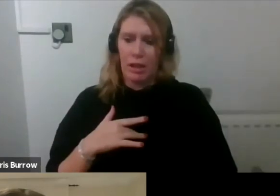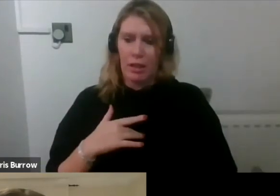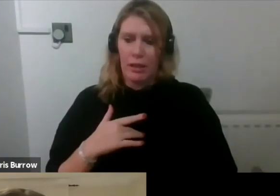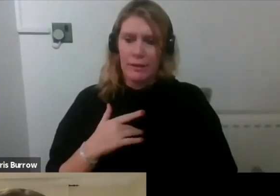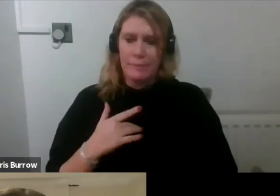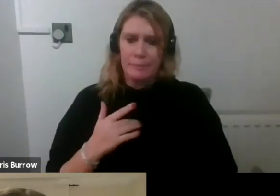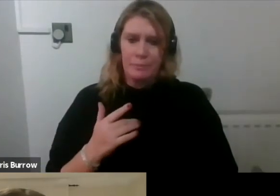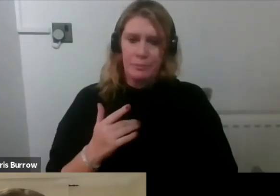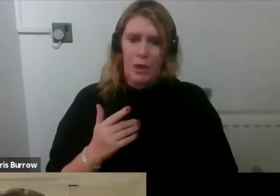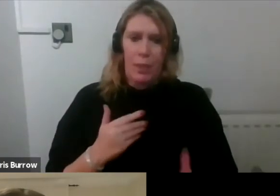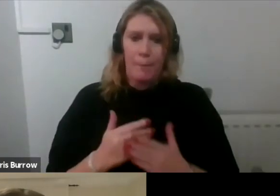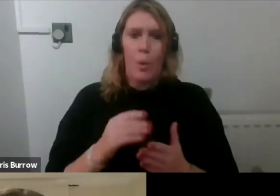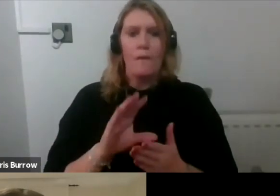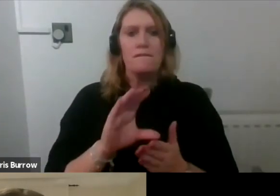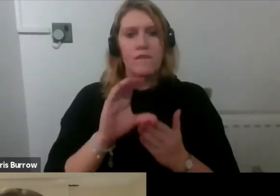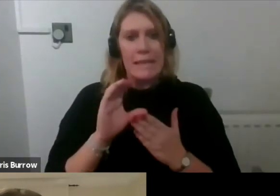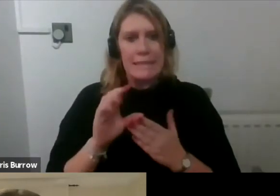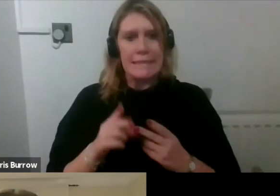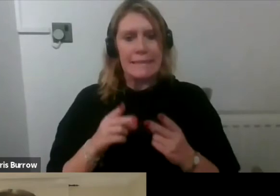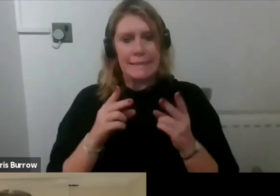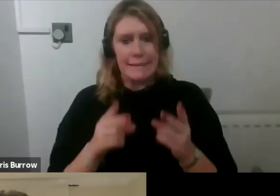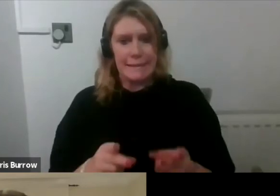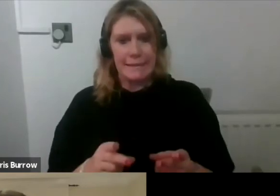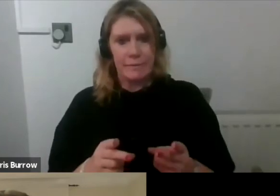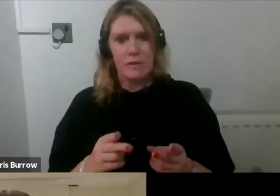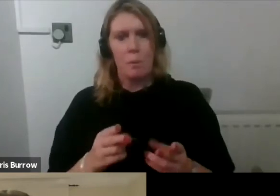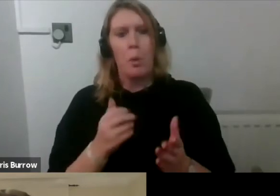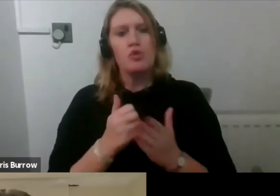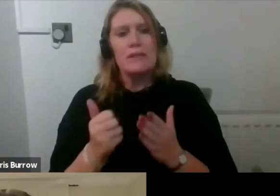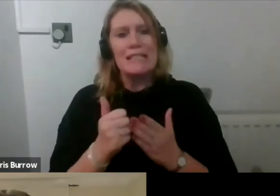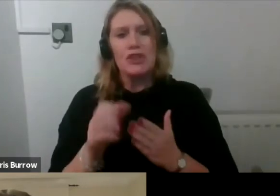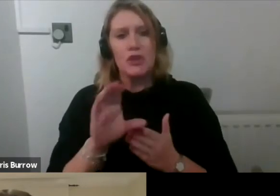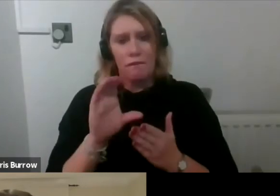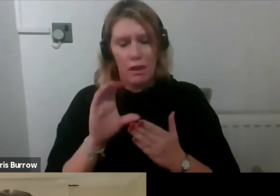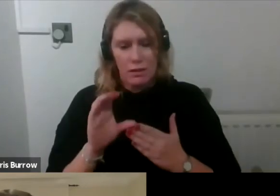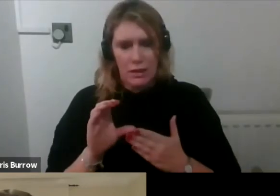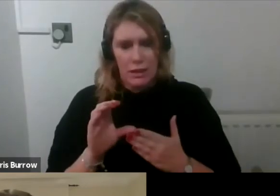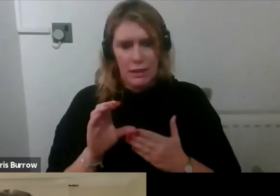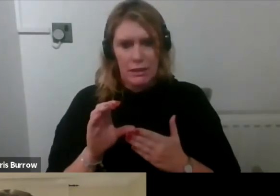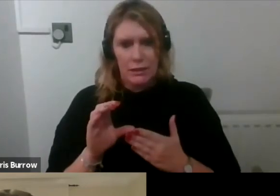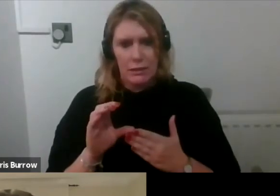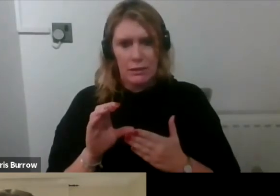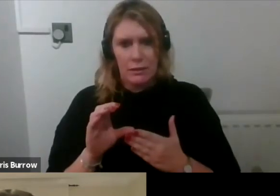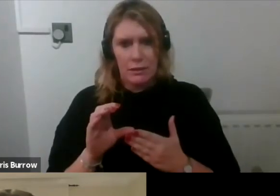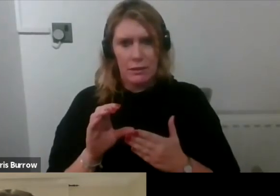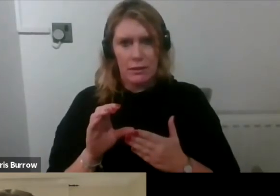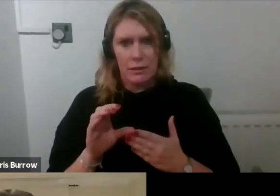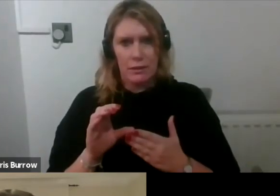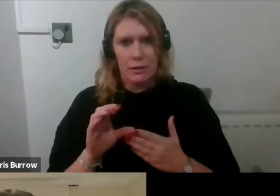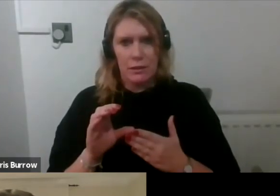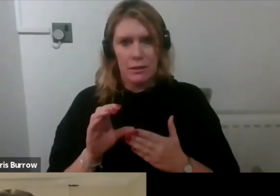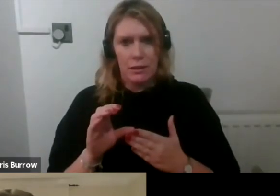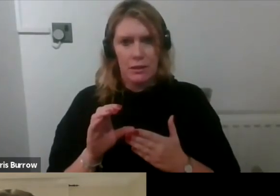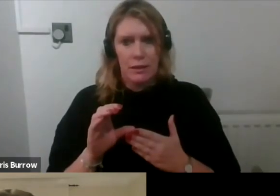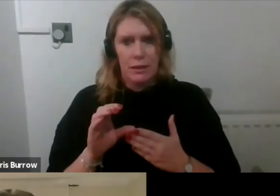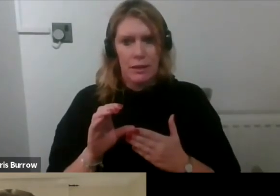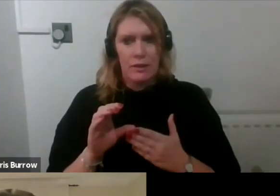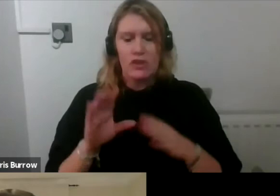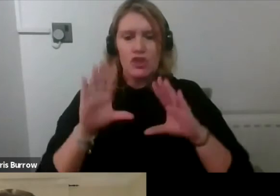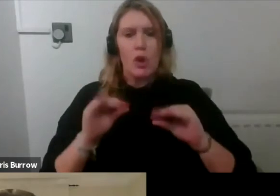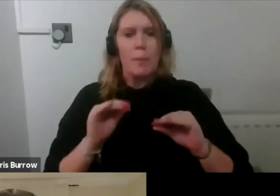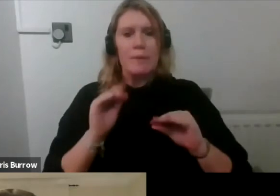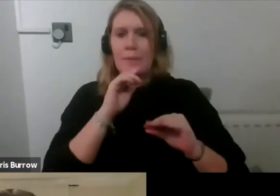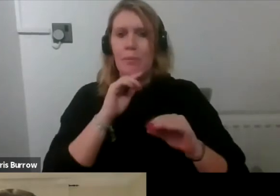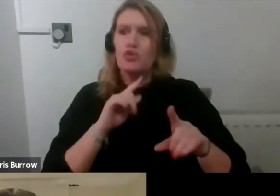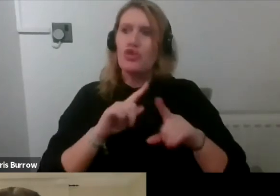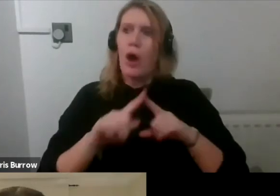more traditional funding system, because you Mm. came through unlimited, stops people being able to experiment in those